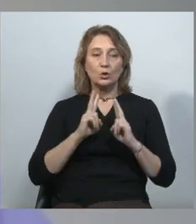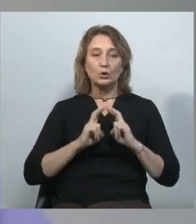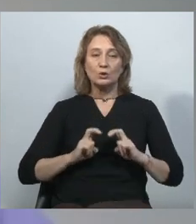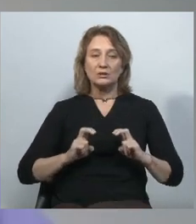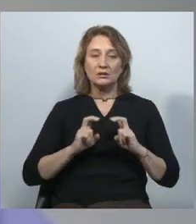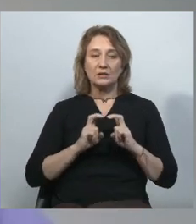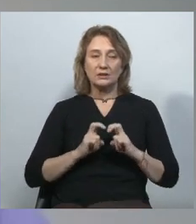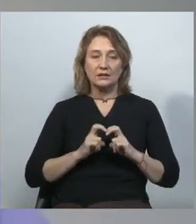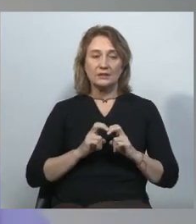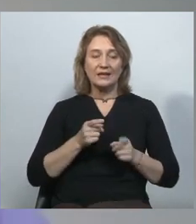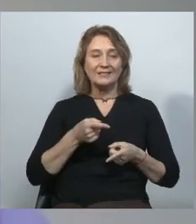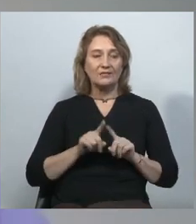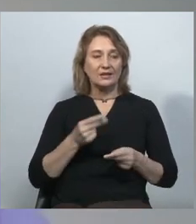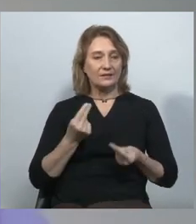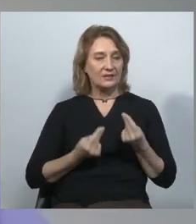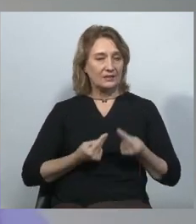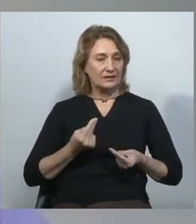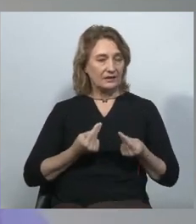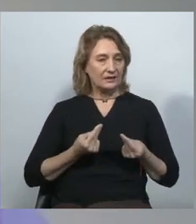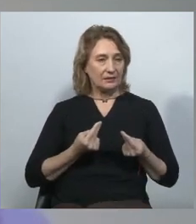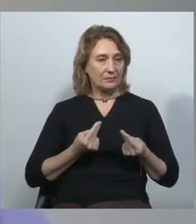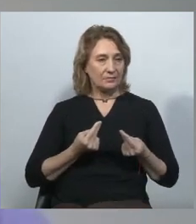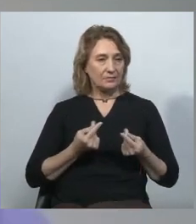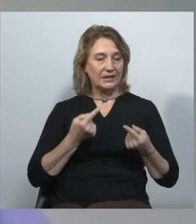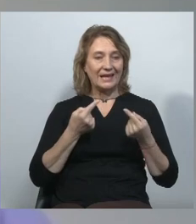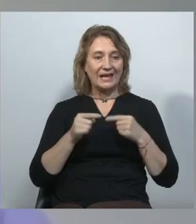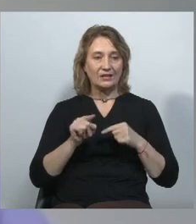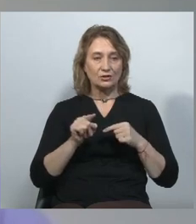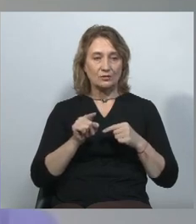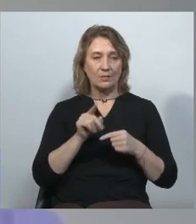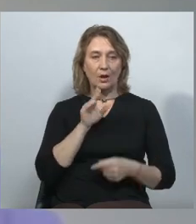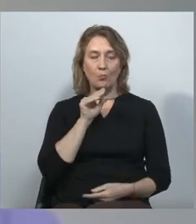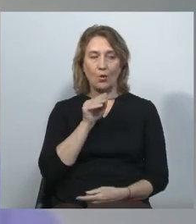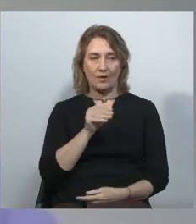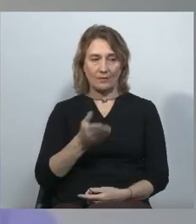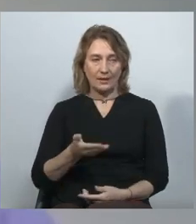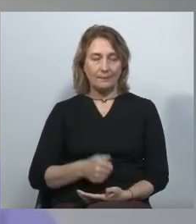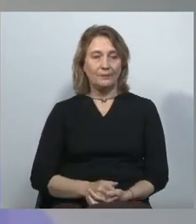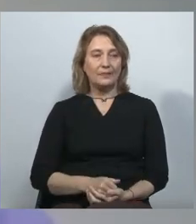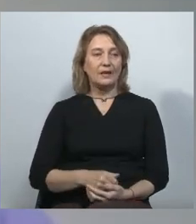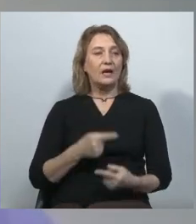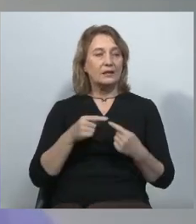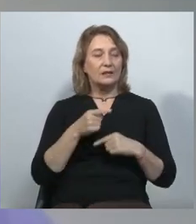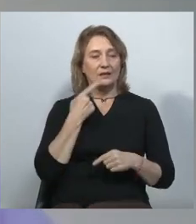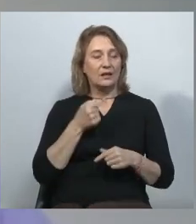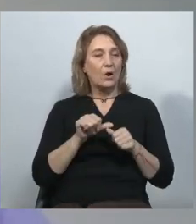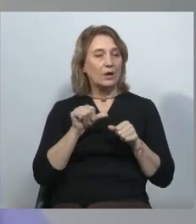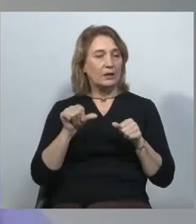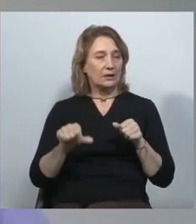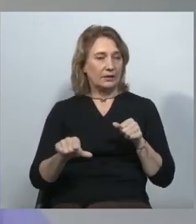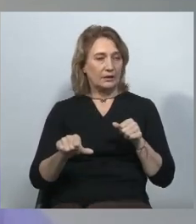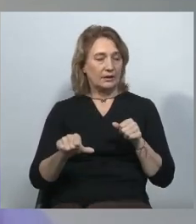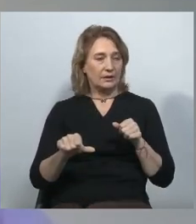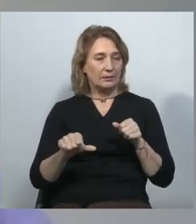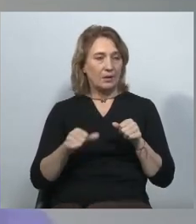We also try to understand whether this game bad news is efficient in other languages,